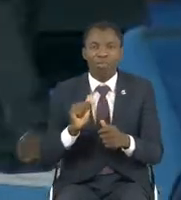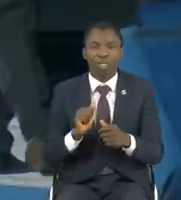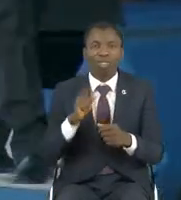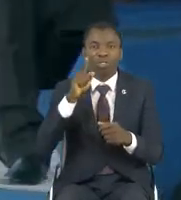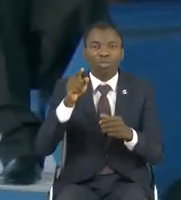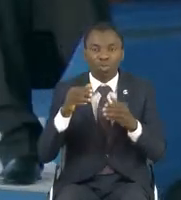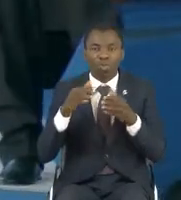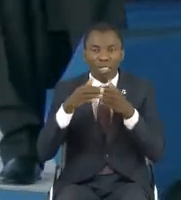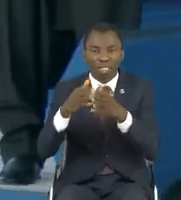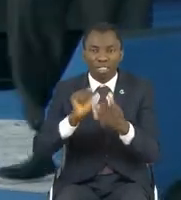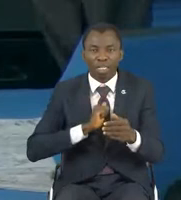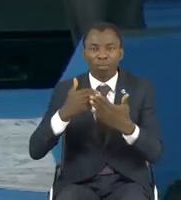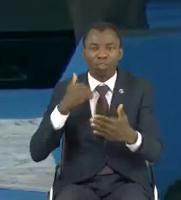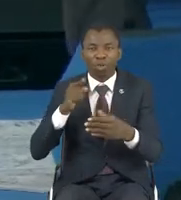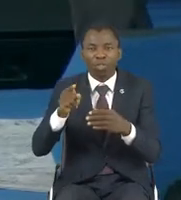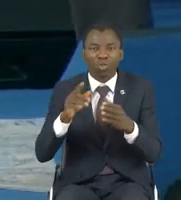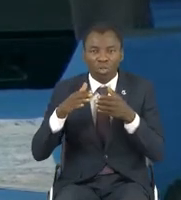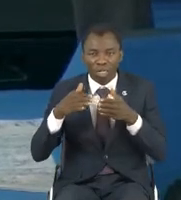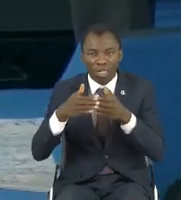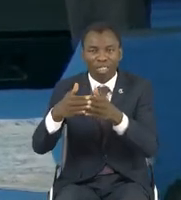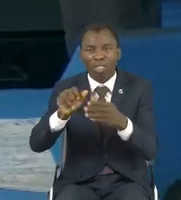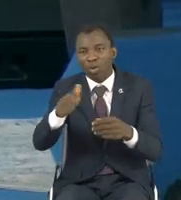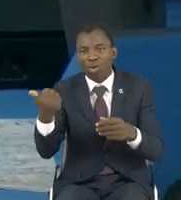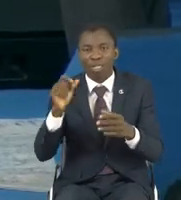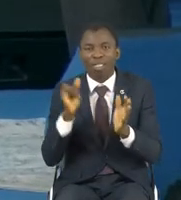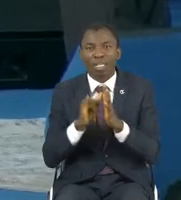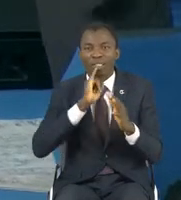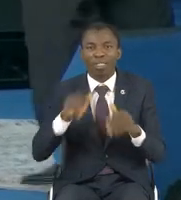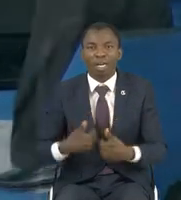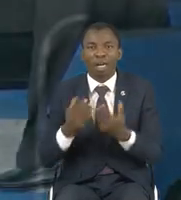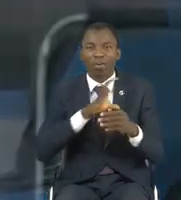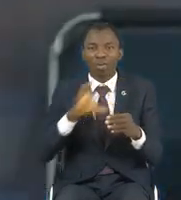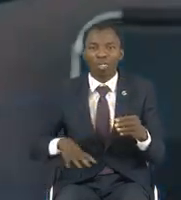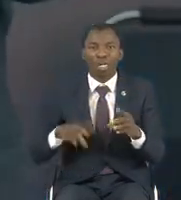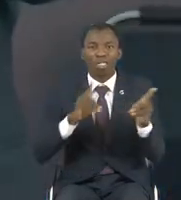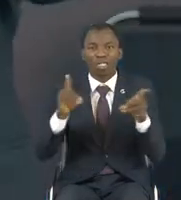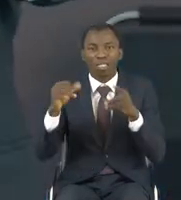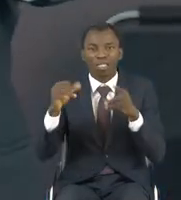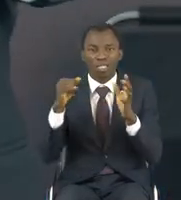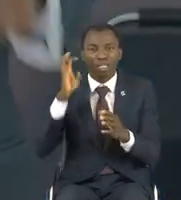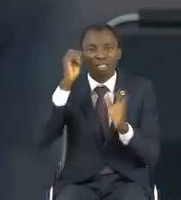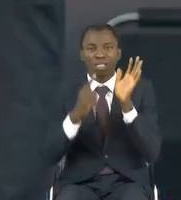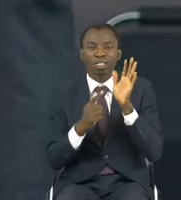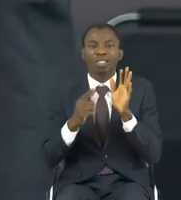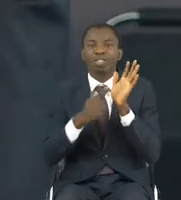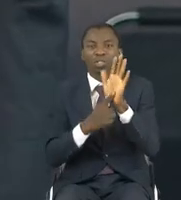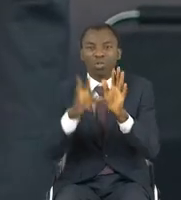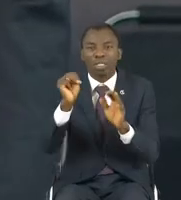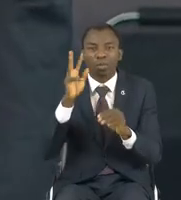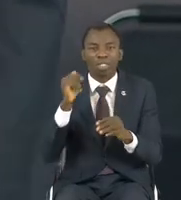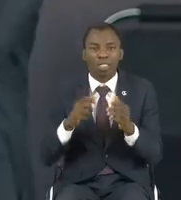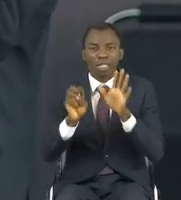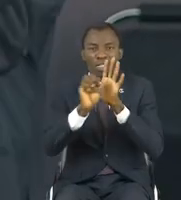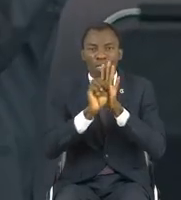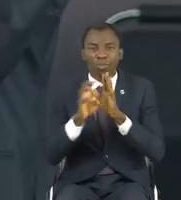lead others. That's how Christ did it. He showed them the example. They were learners.